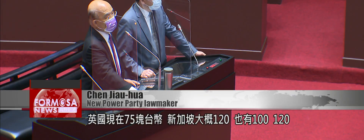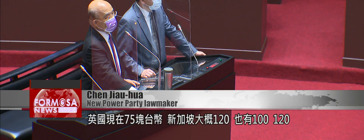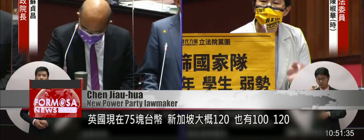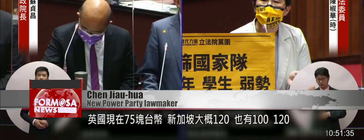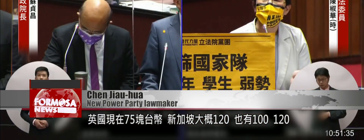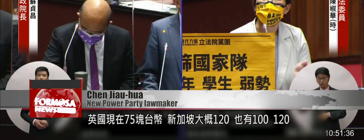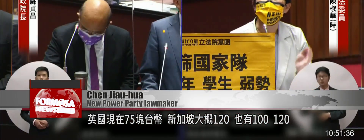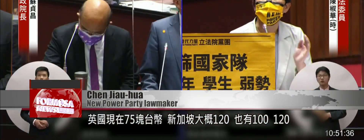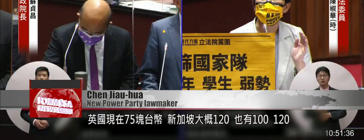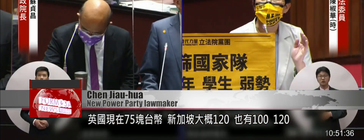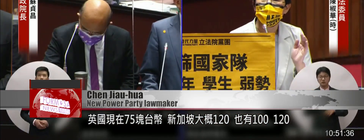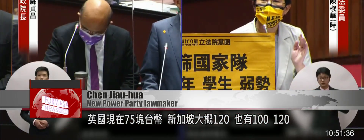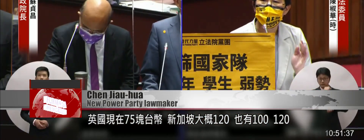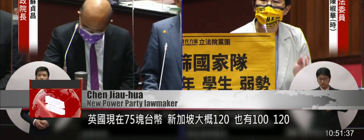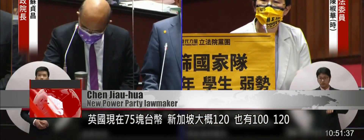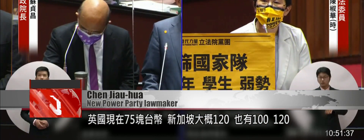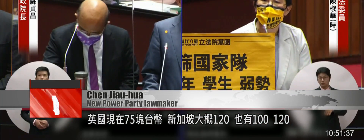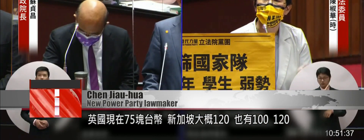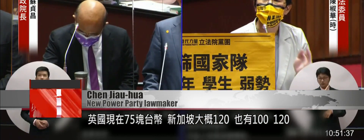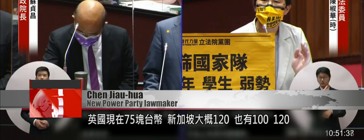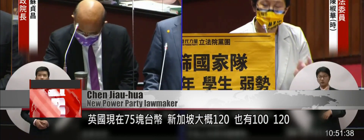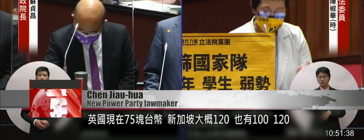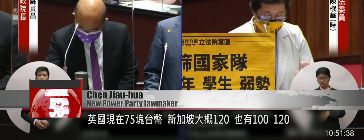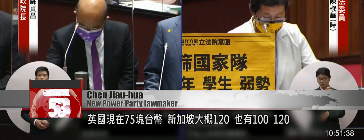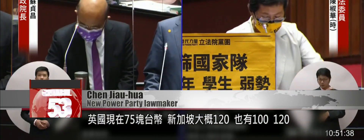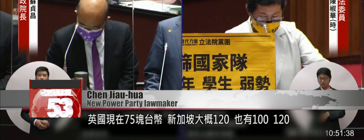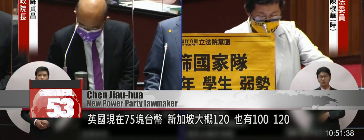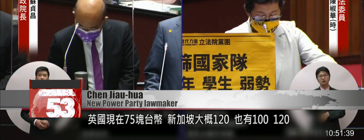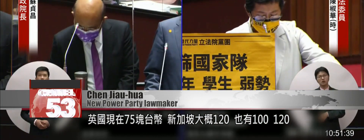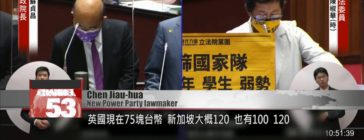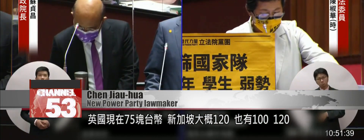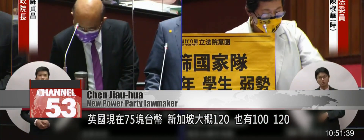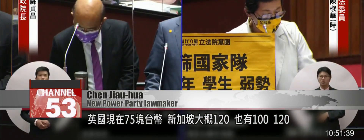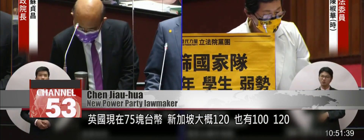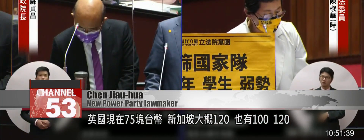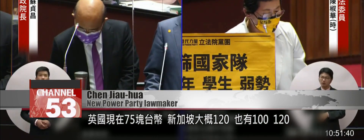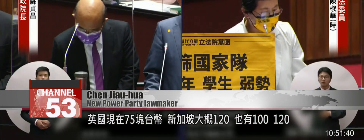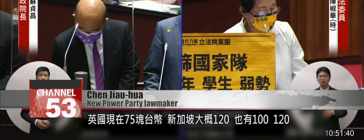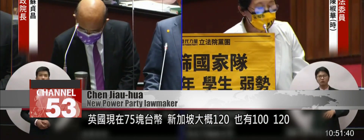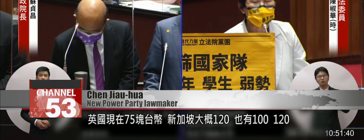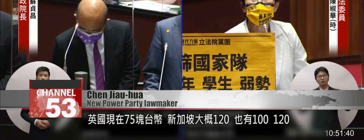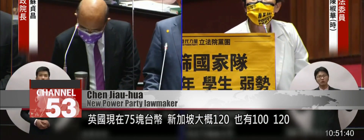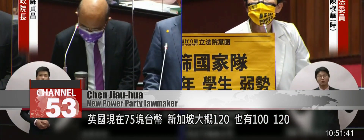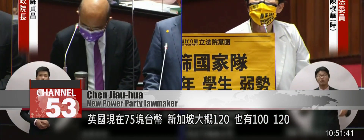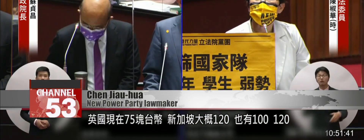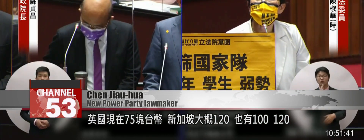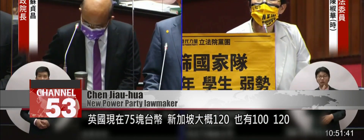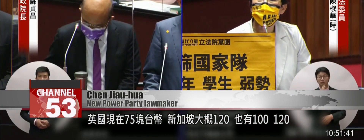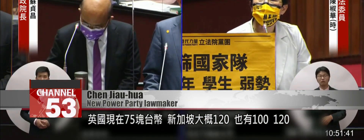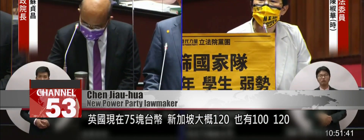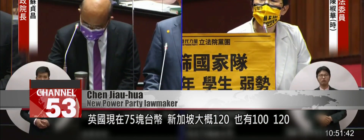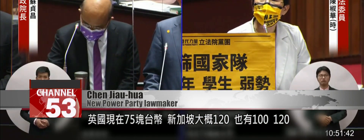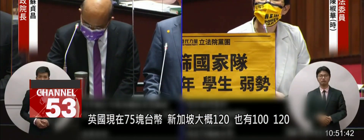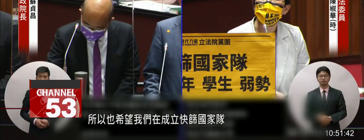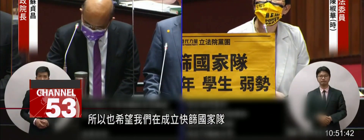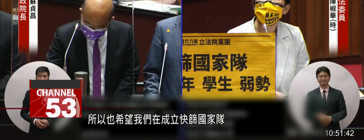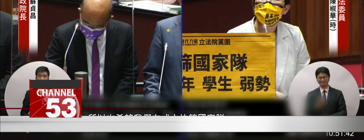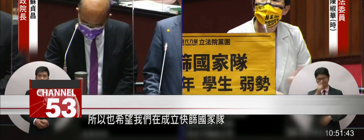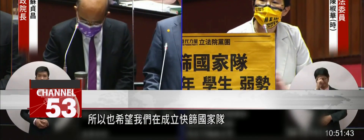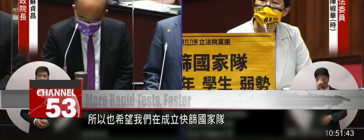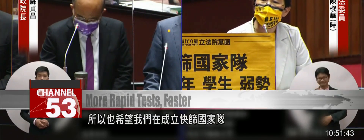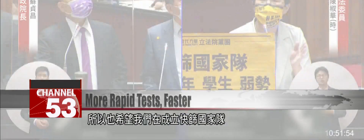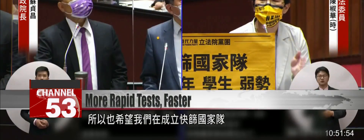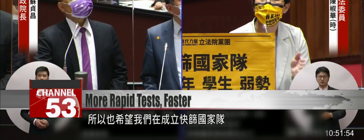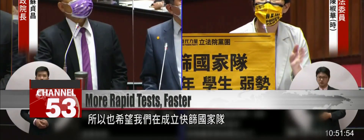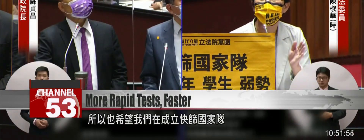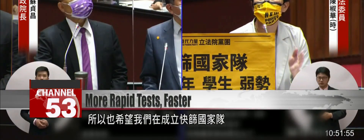NT. In Singapore, they're about 120 NT. But they also have some for 100 NT or 120 NT. So we hope